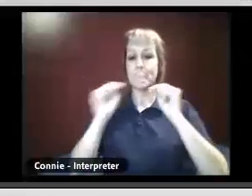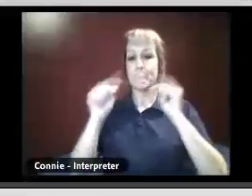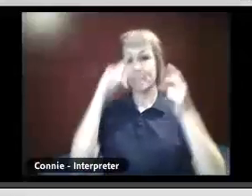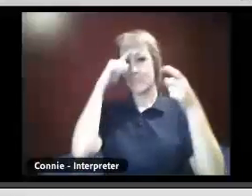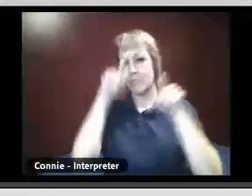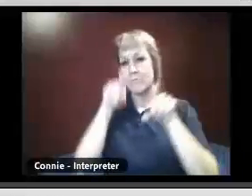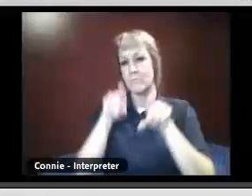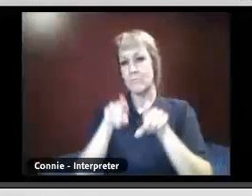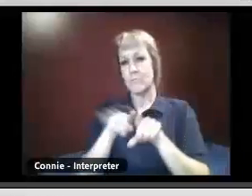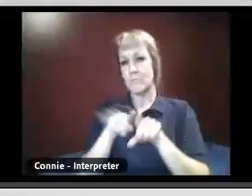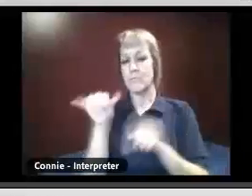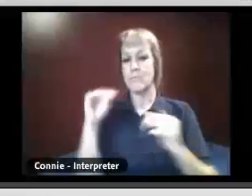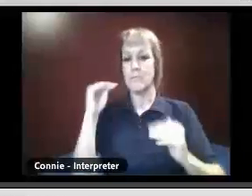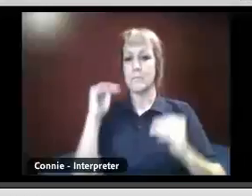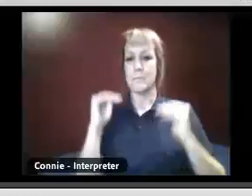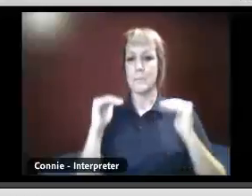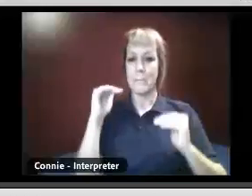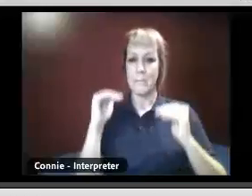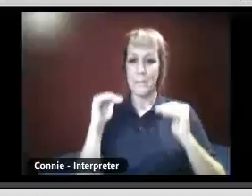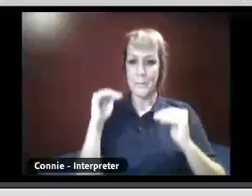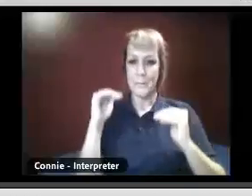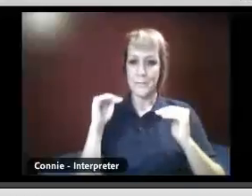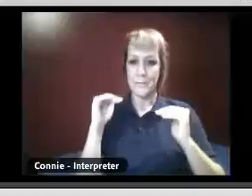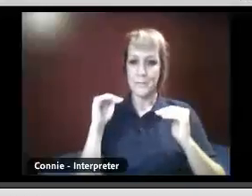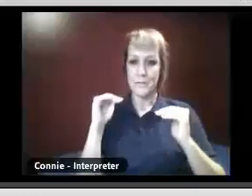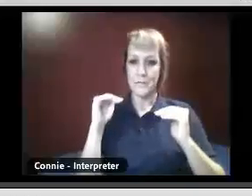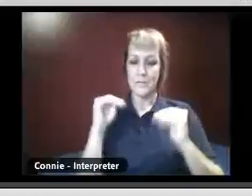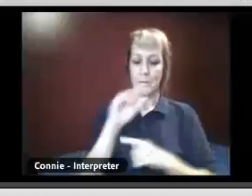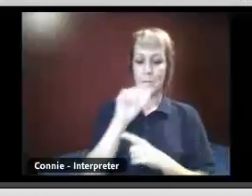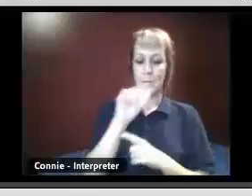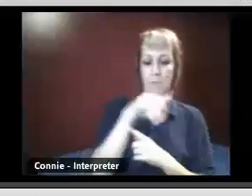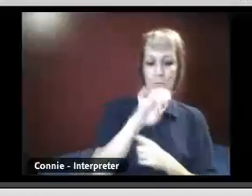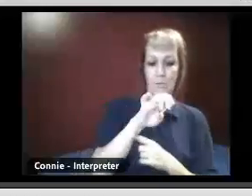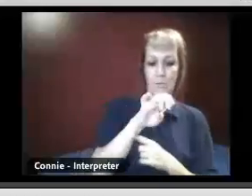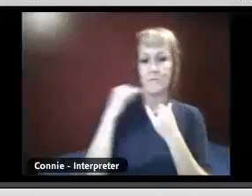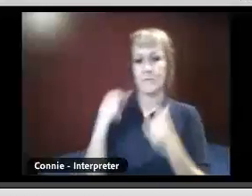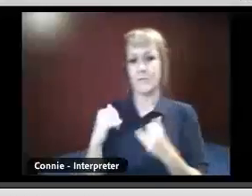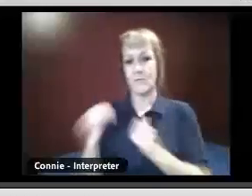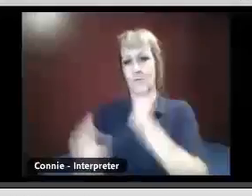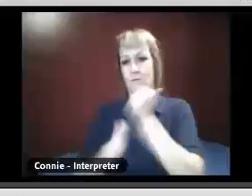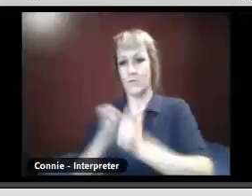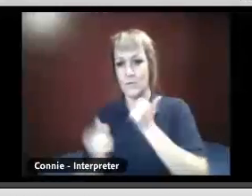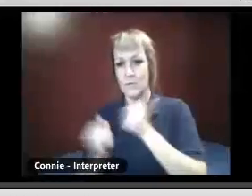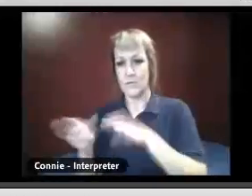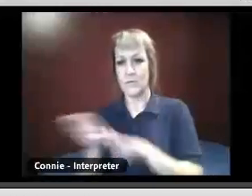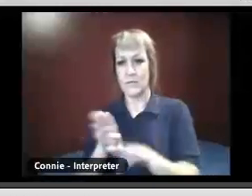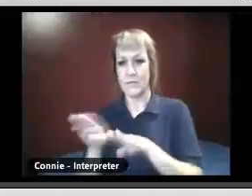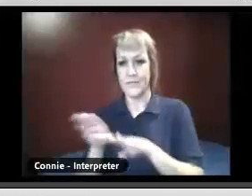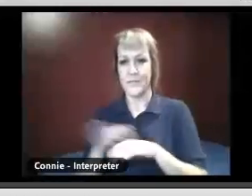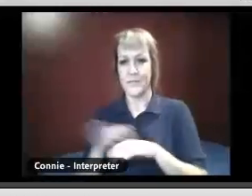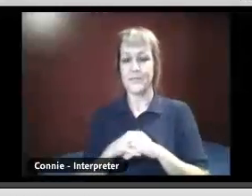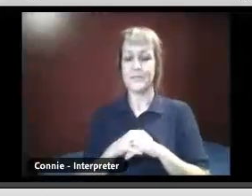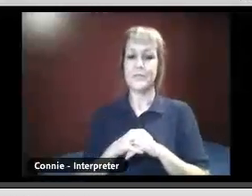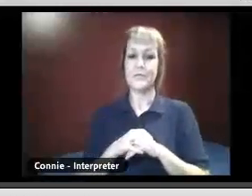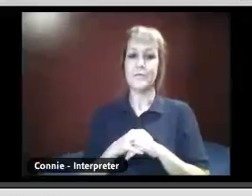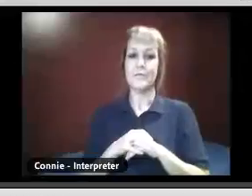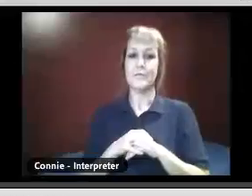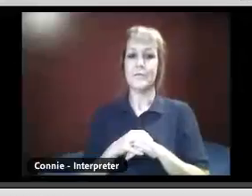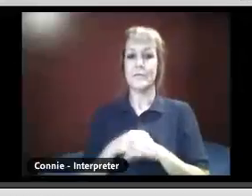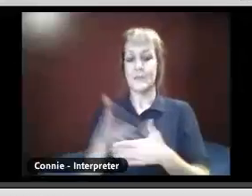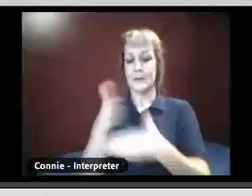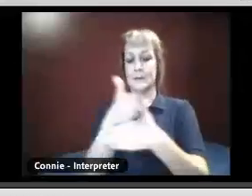a balancing from a high passive into assertive behavior. And here is, you might say it's everybody's